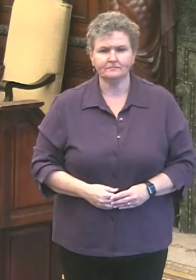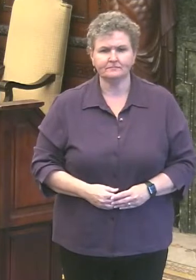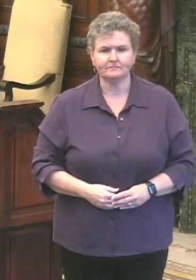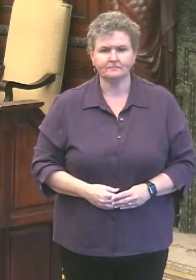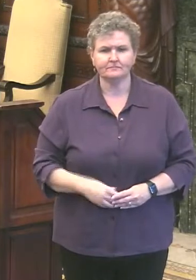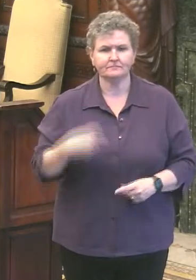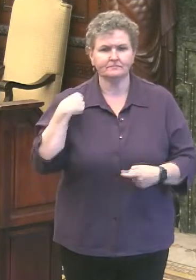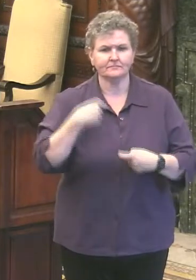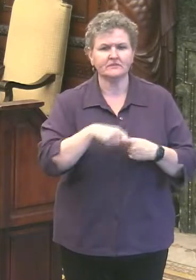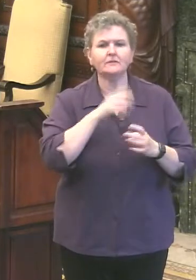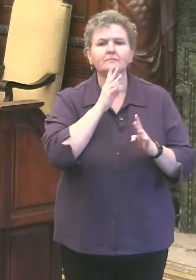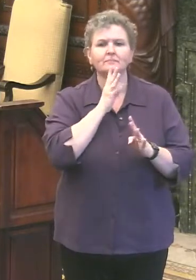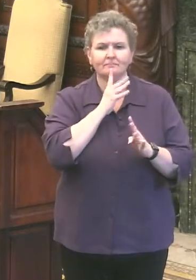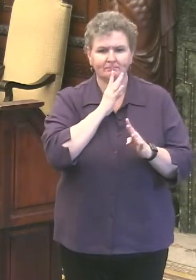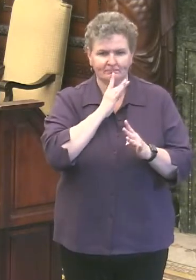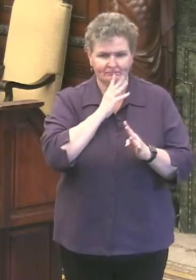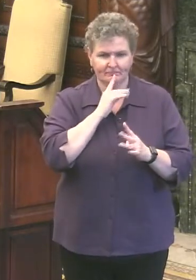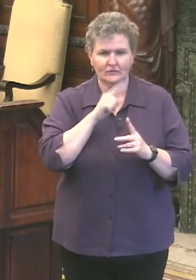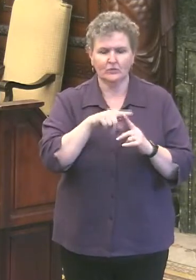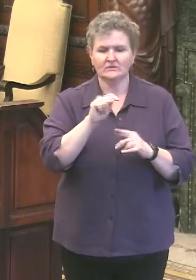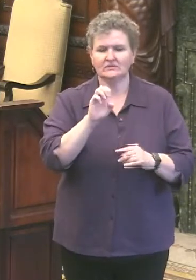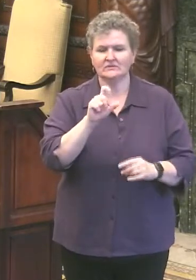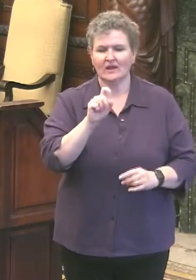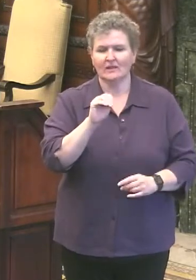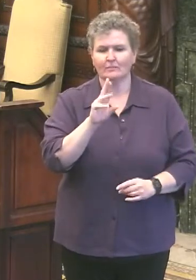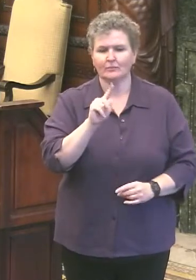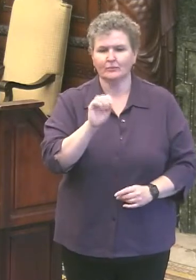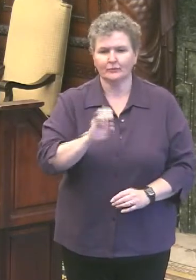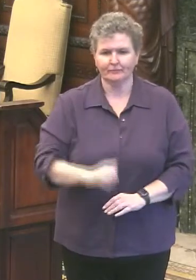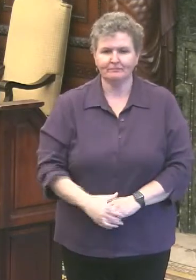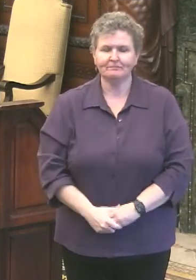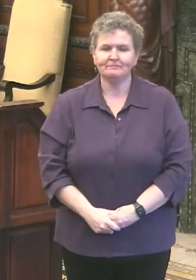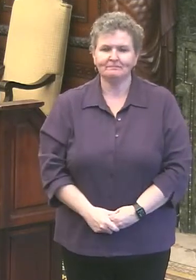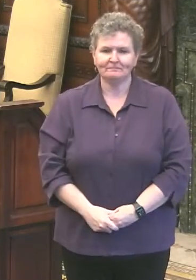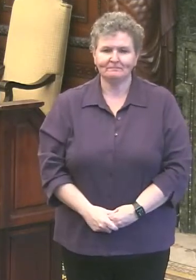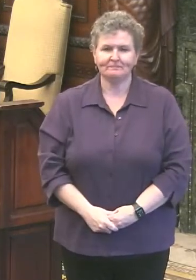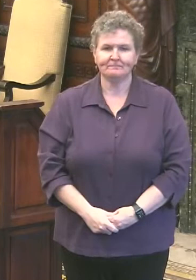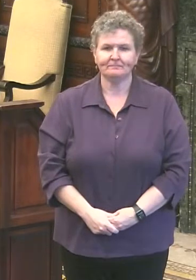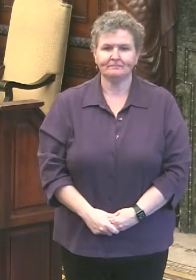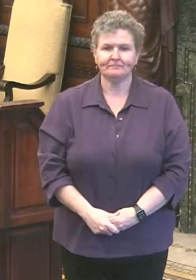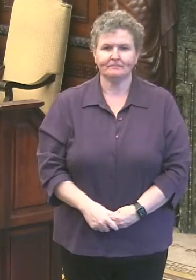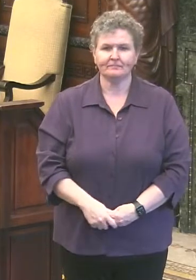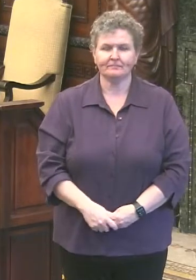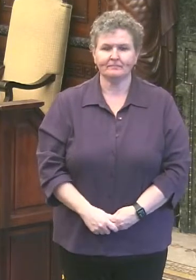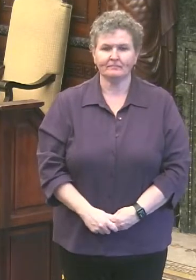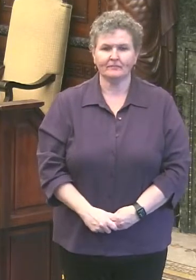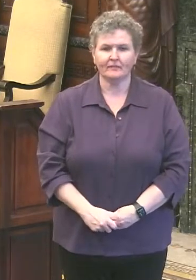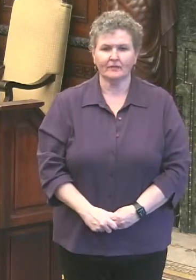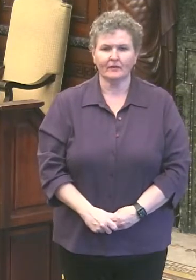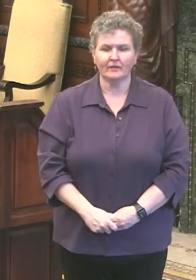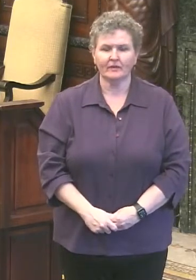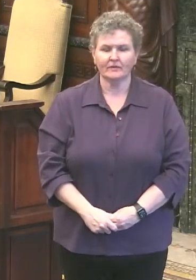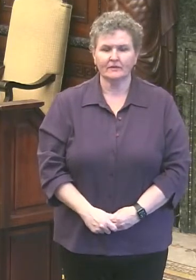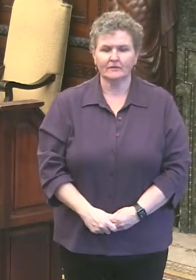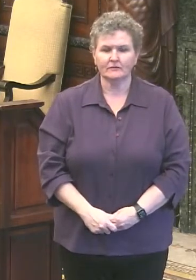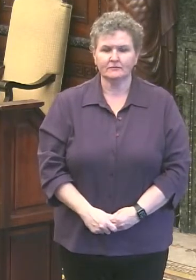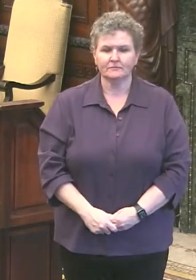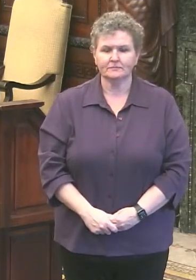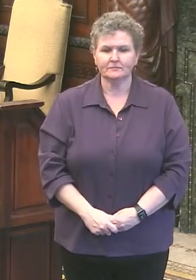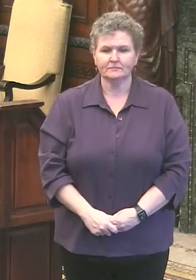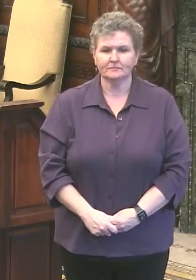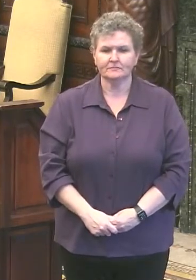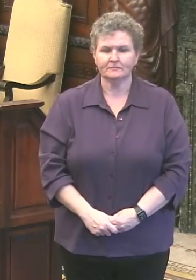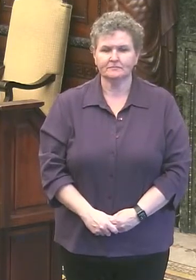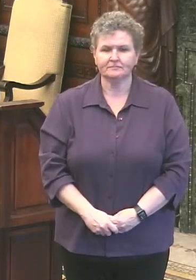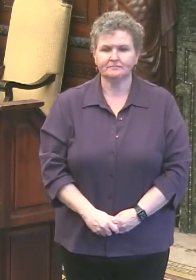Hola, muy buenas tardes. Mi pregunta es para el Dr. Farley. El gobernador de Nueva Jersey alertó una alza en